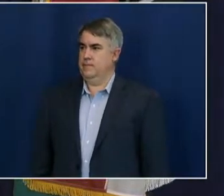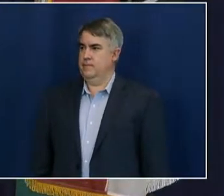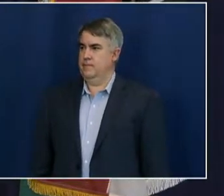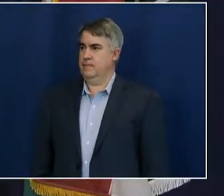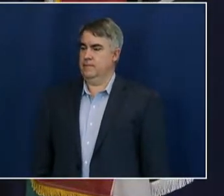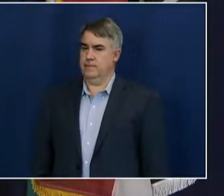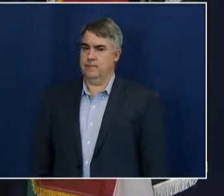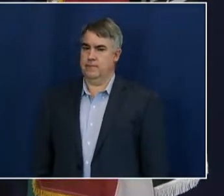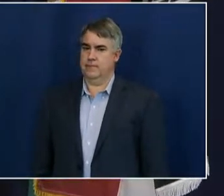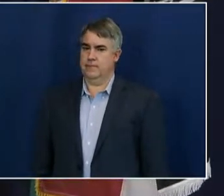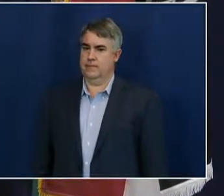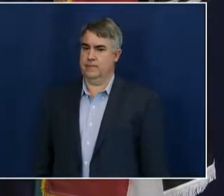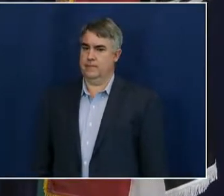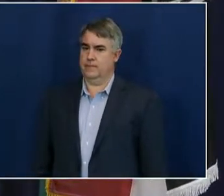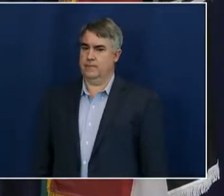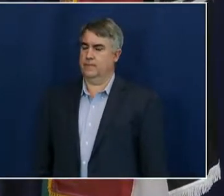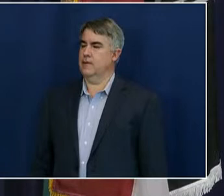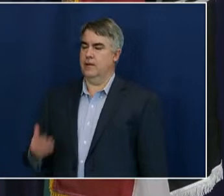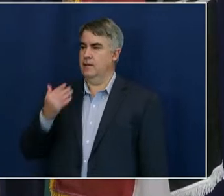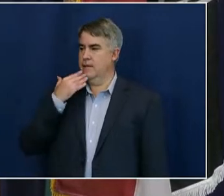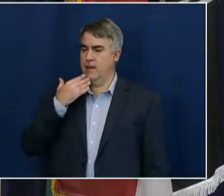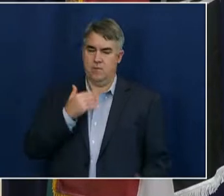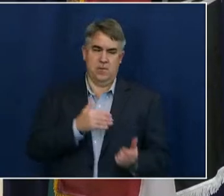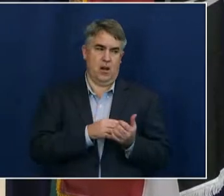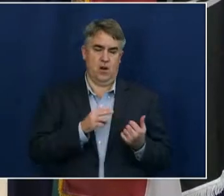Thank you, Dr. Wooten. We'll go to our next texting question.